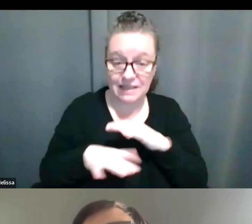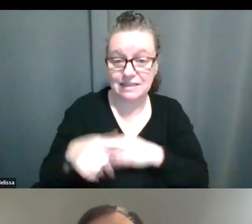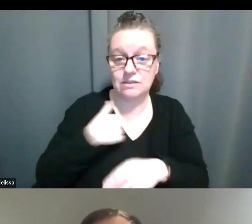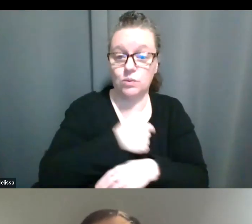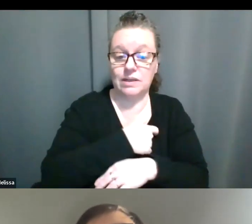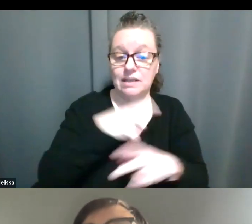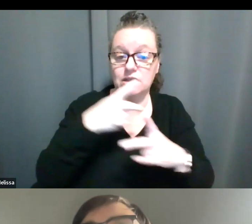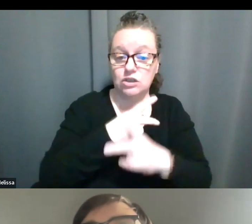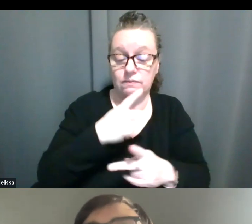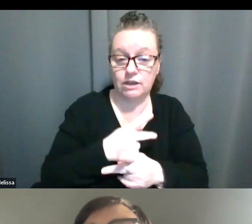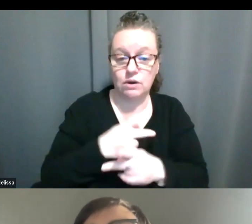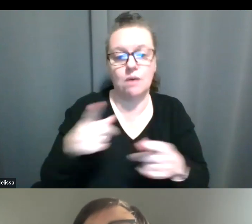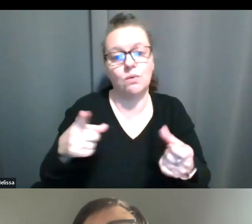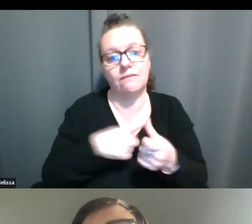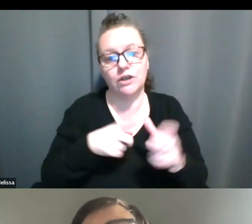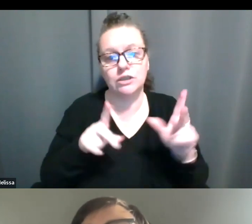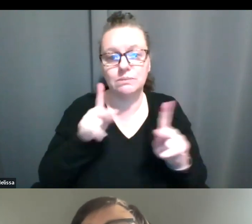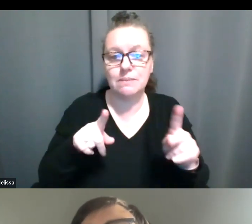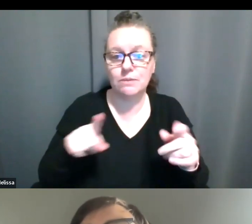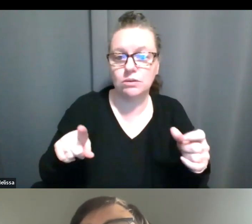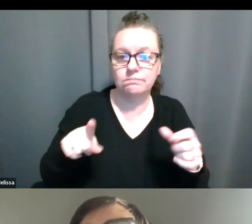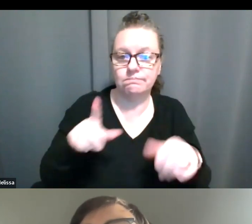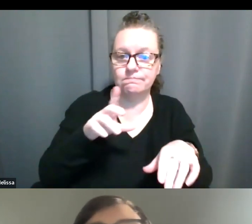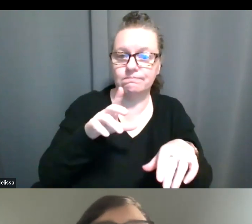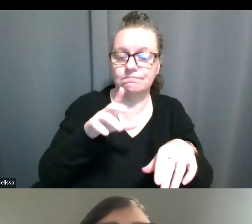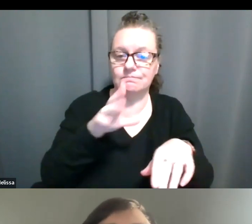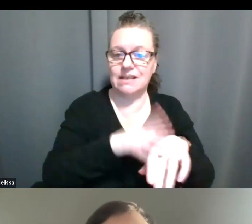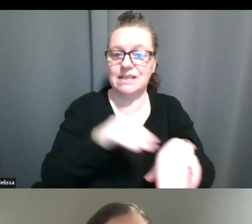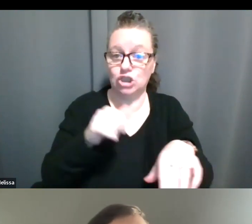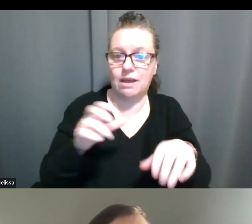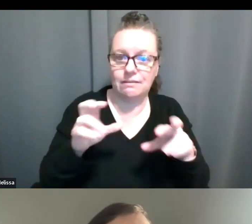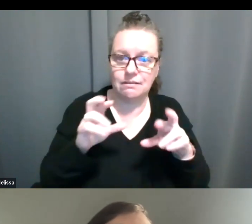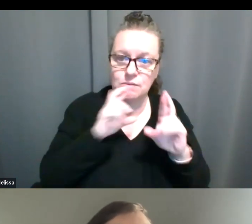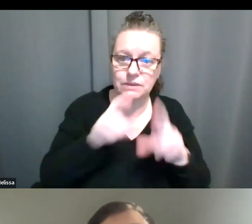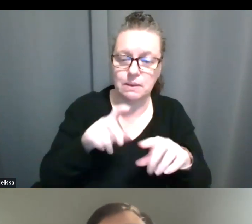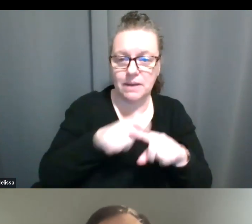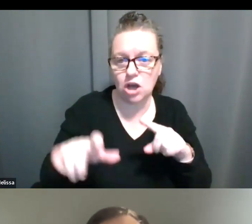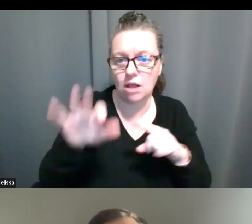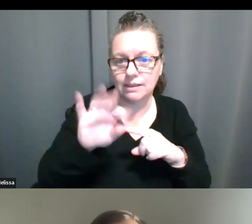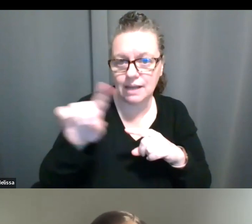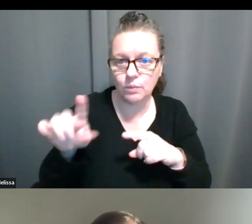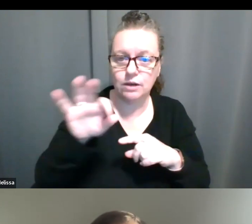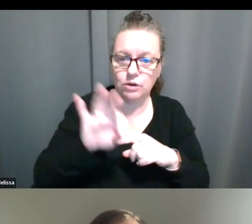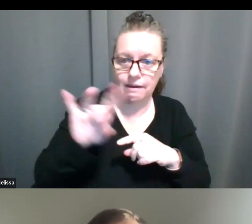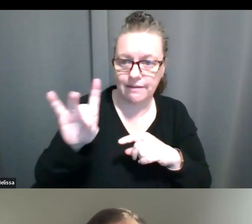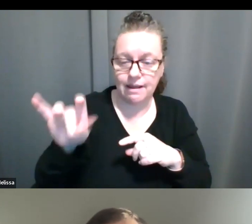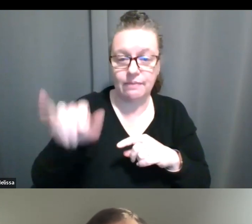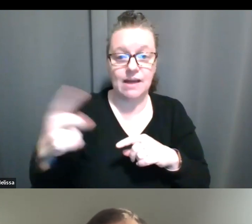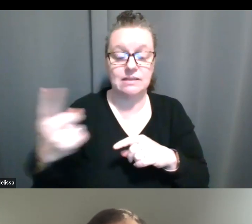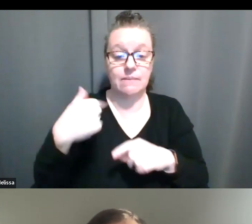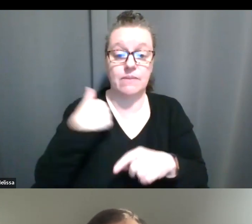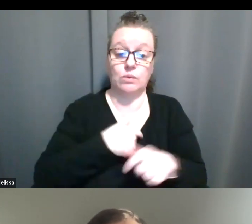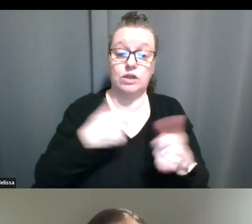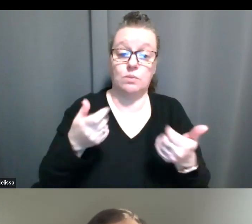like, well, first off, people initiate the response that they get, right, by calling 911 or 988, and that's something that we need to provide